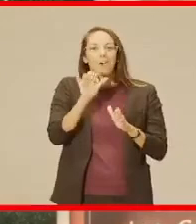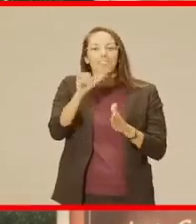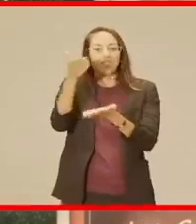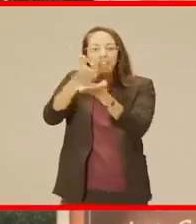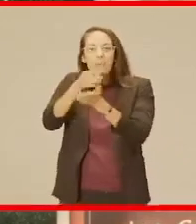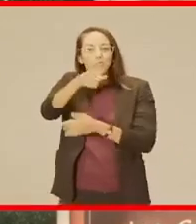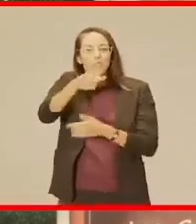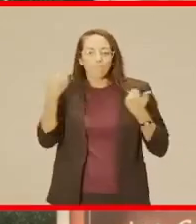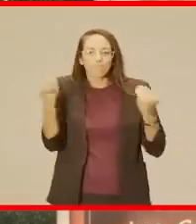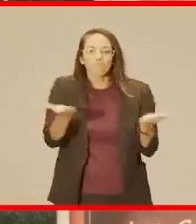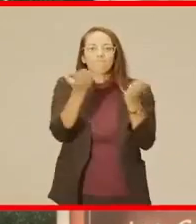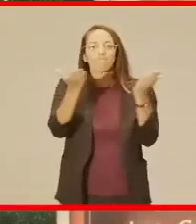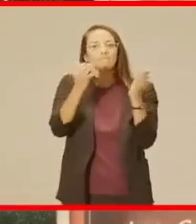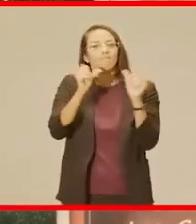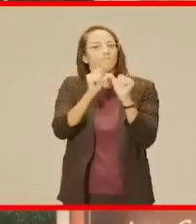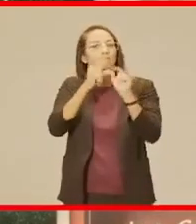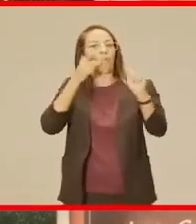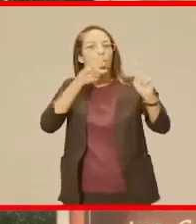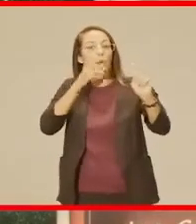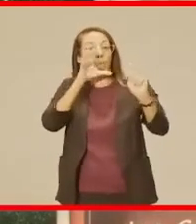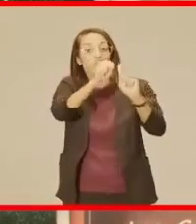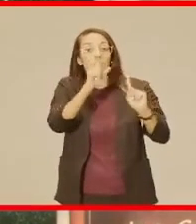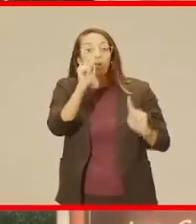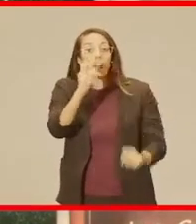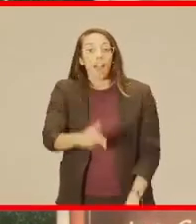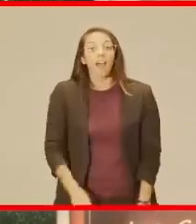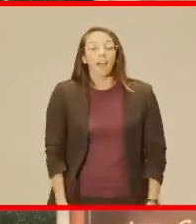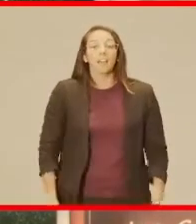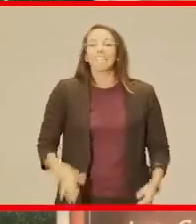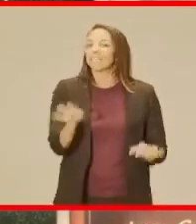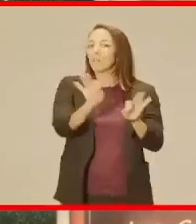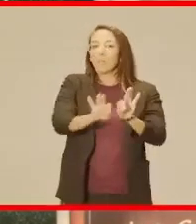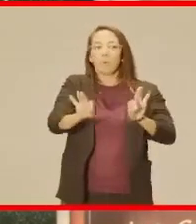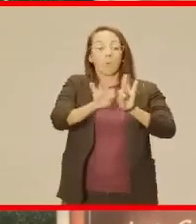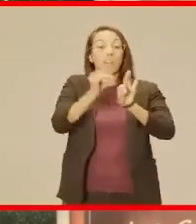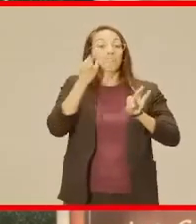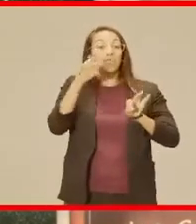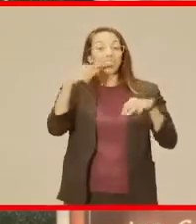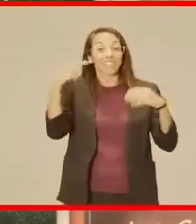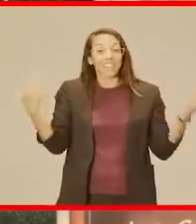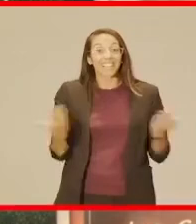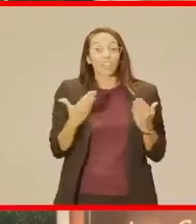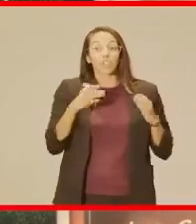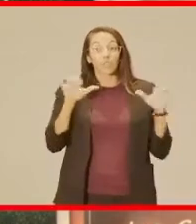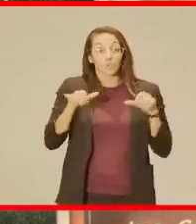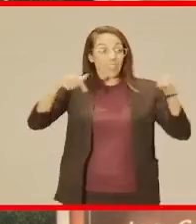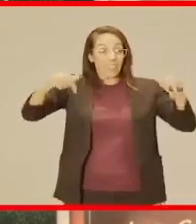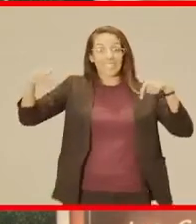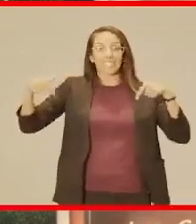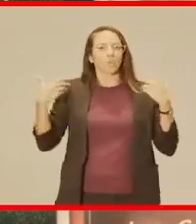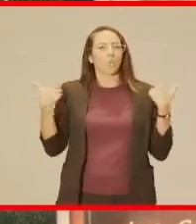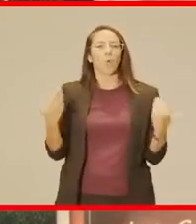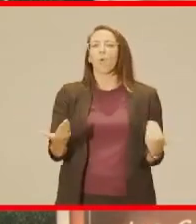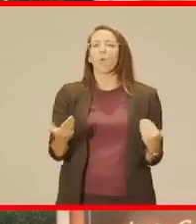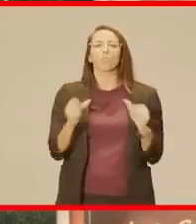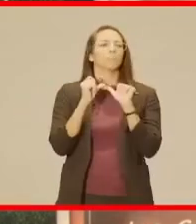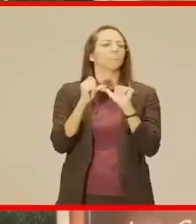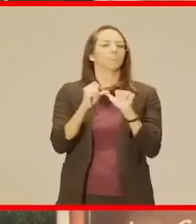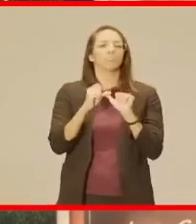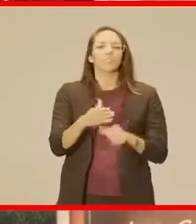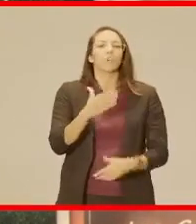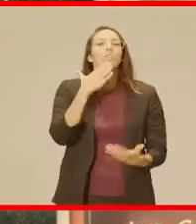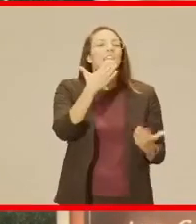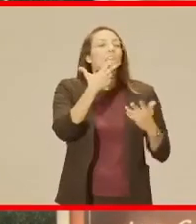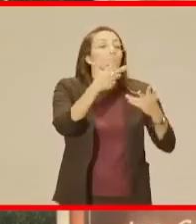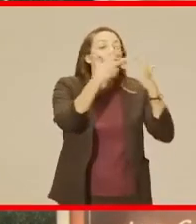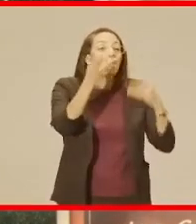our kids to let them know. And it's just so important, guys, that you're here and you're here to do this stuff. I just want to thank you very much. You're